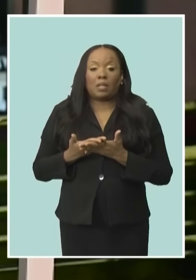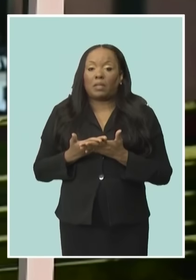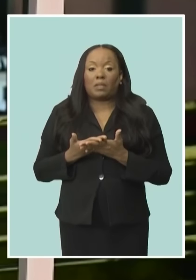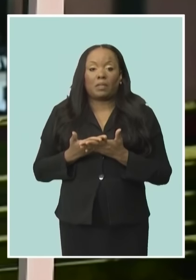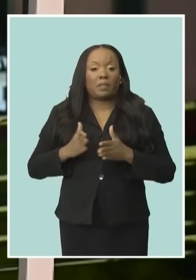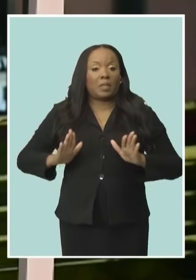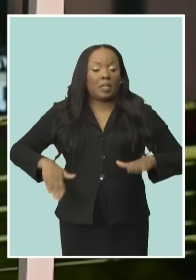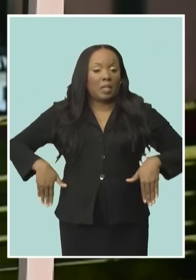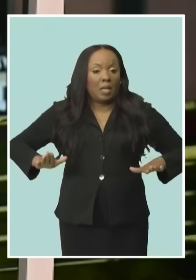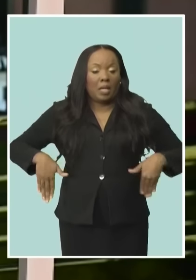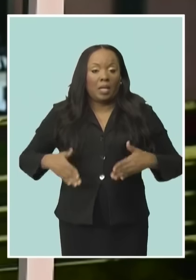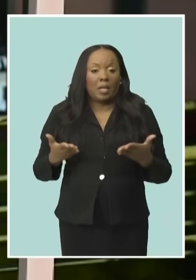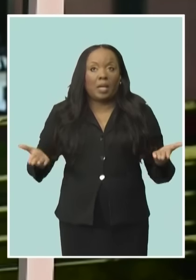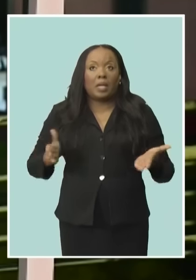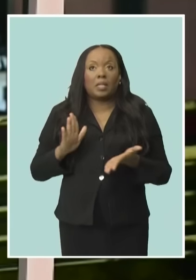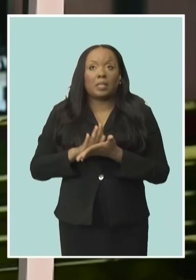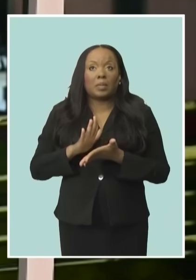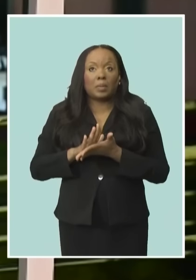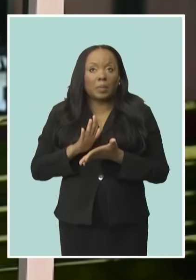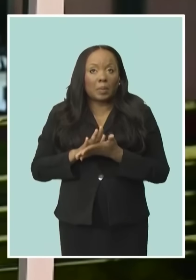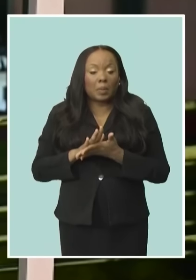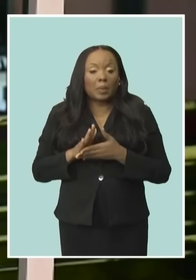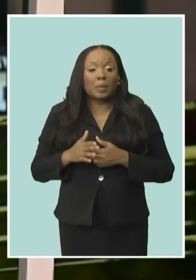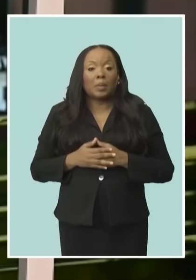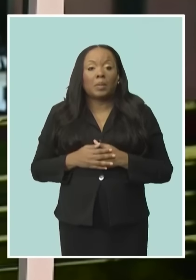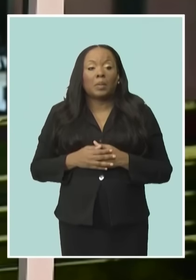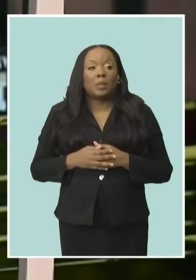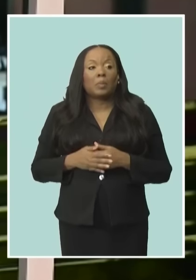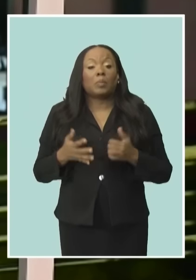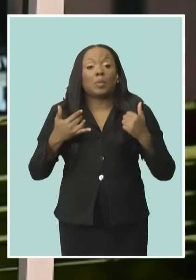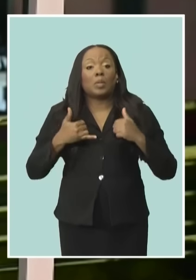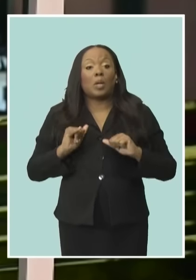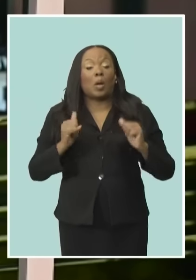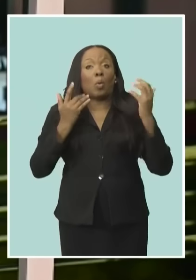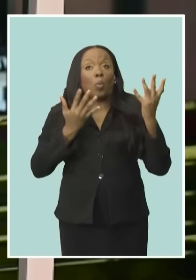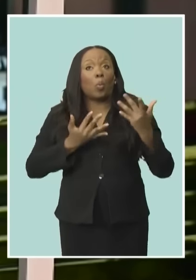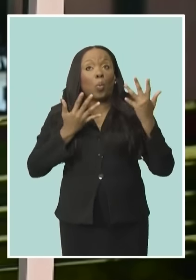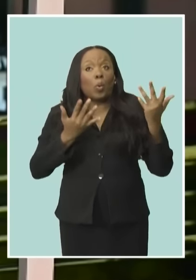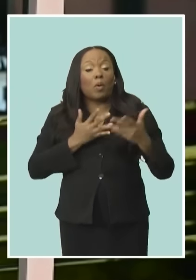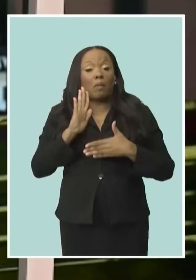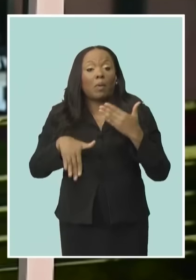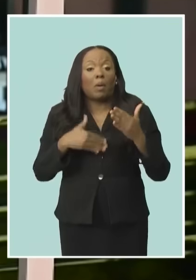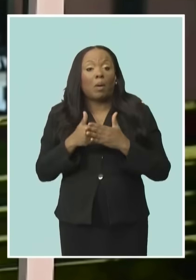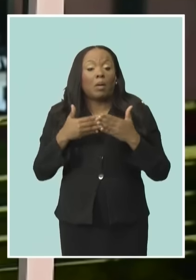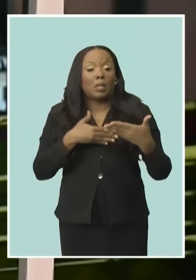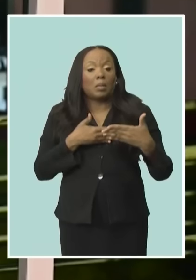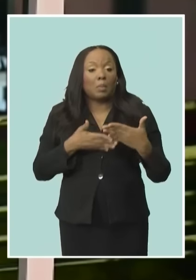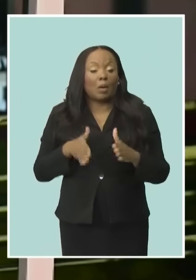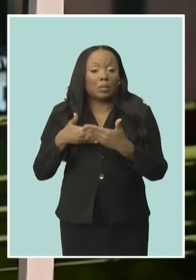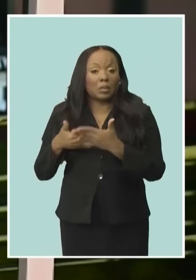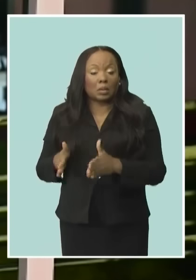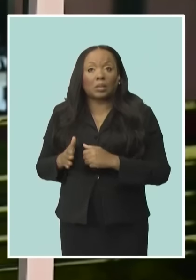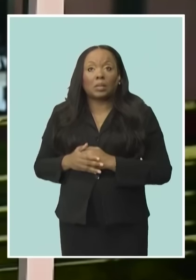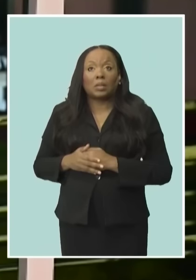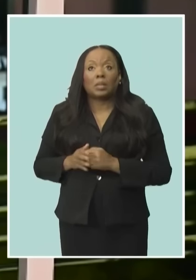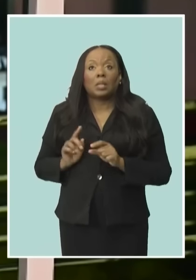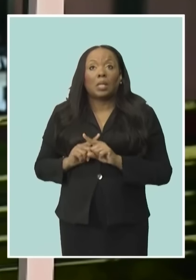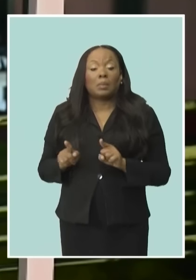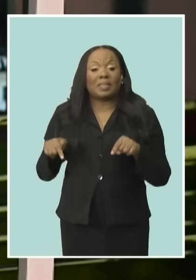School thus far. We are awaiting the ballot boxes. But this constituency